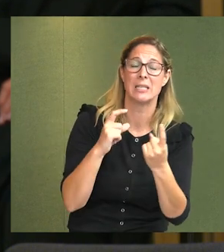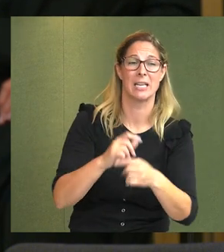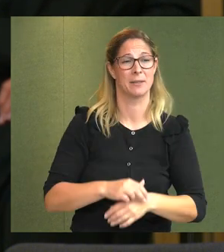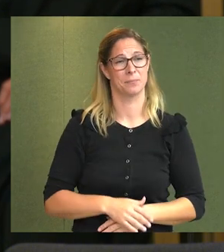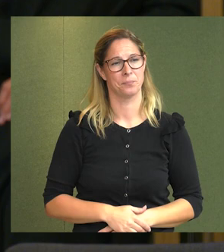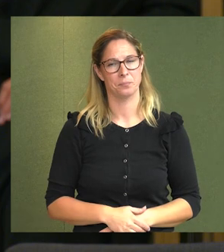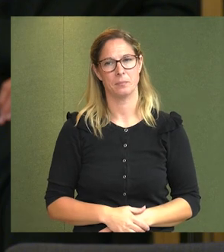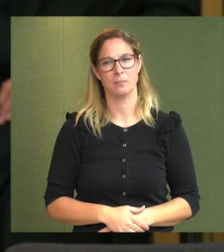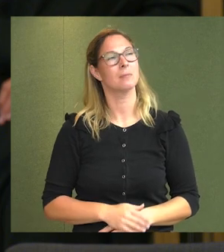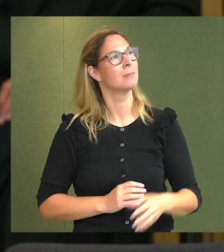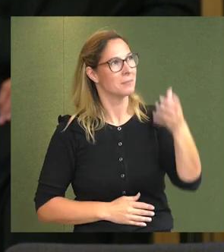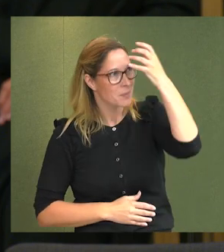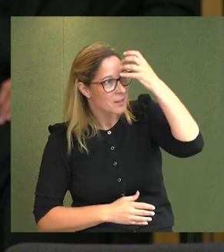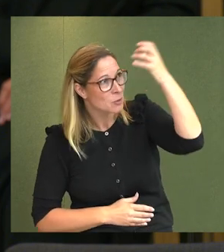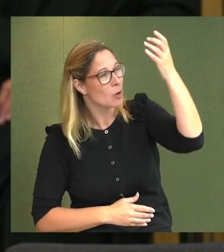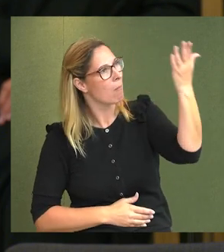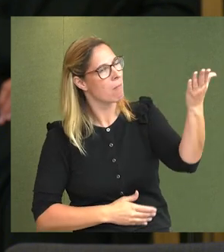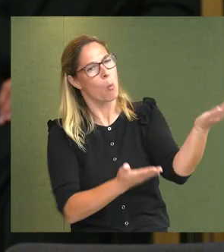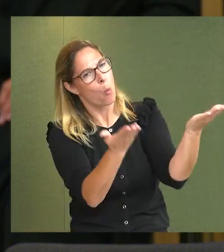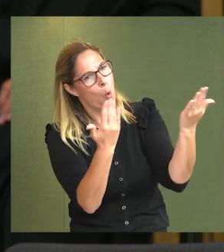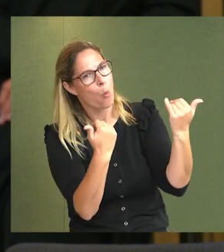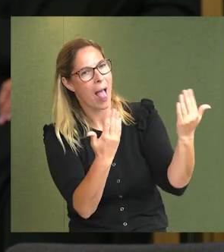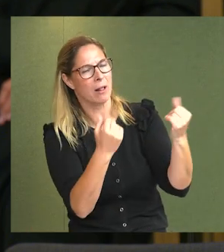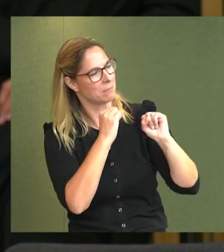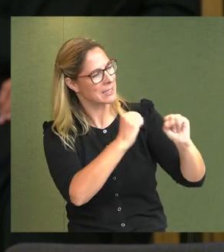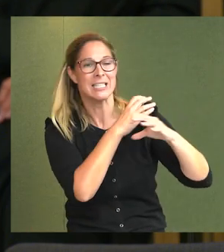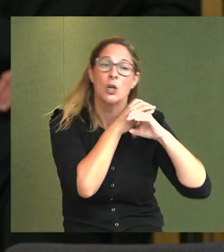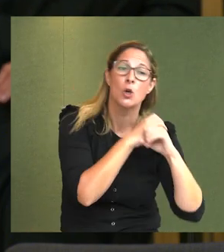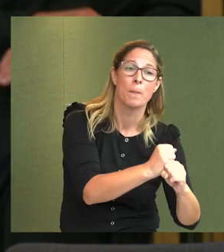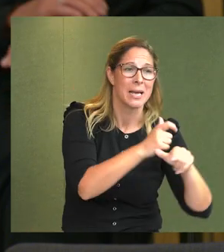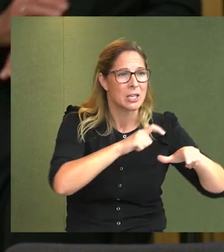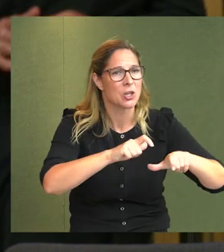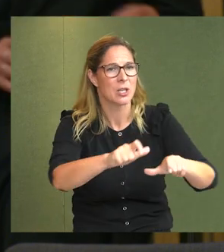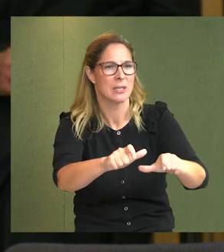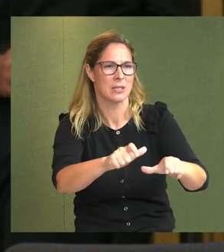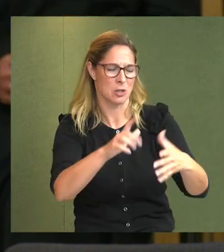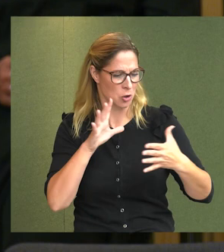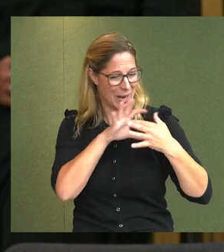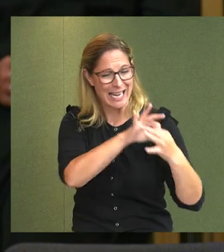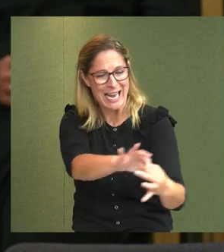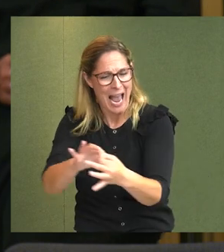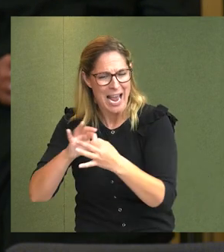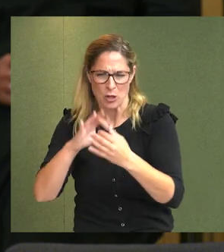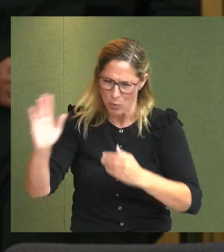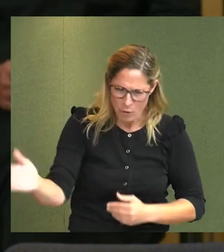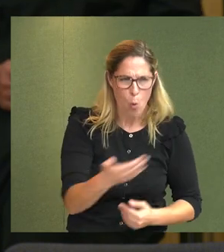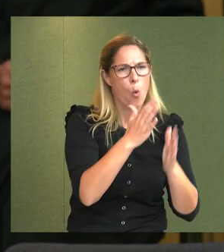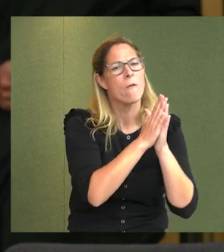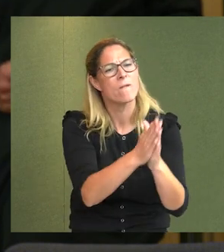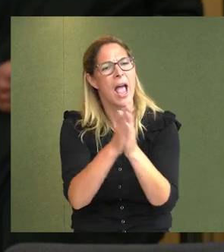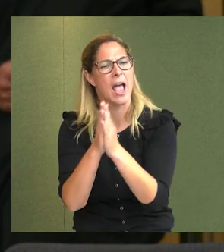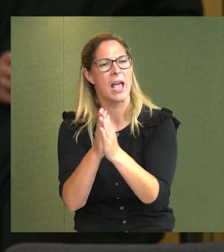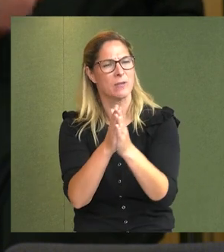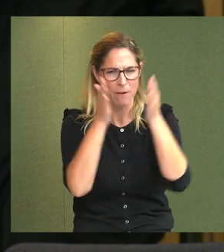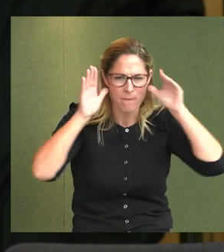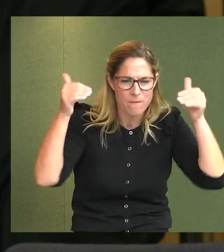his continued commitment to engaging with all faiths and to placing diversity at the heart of his work. As head of state, we wish